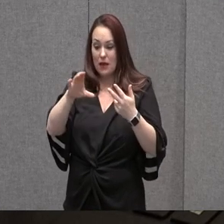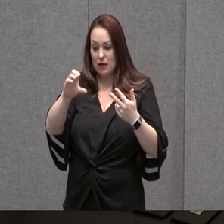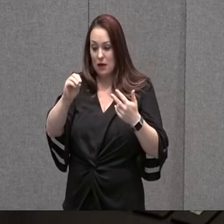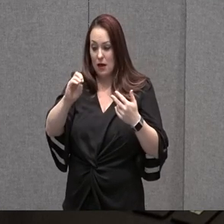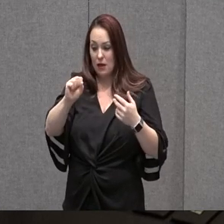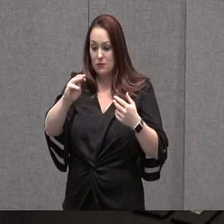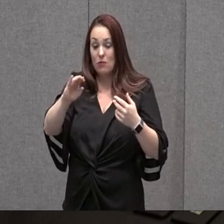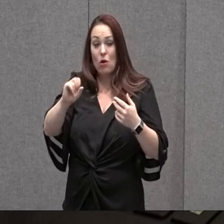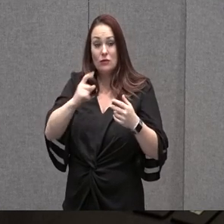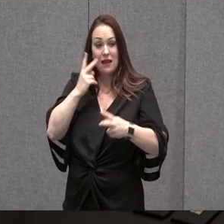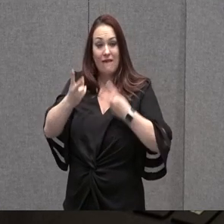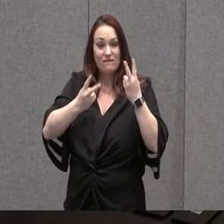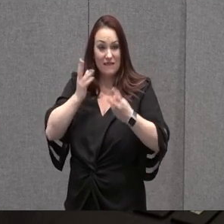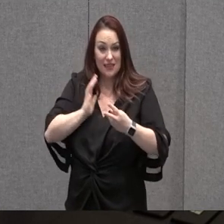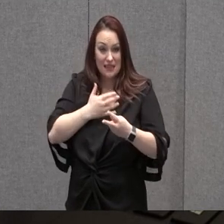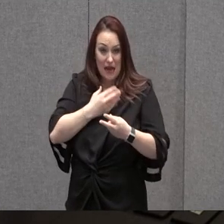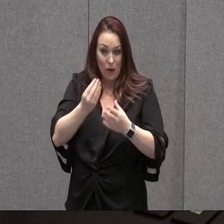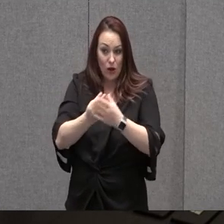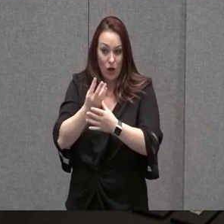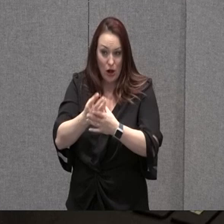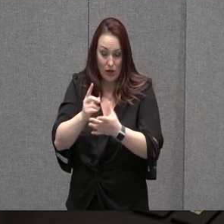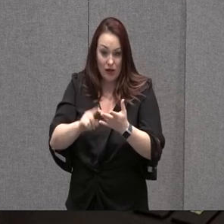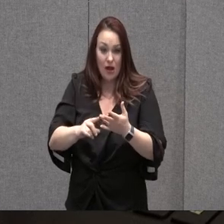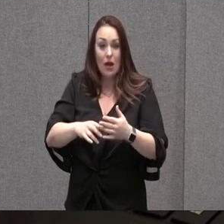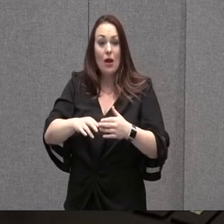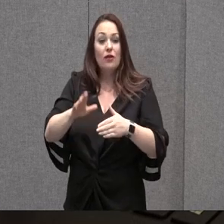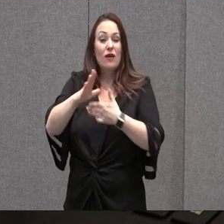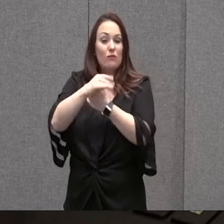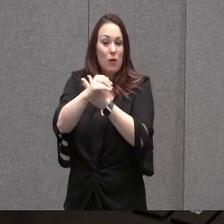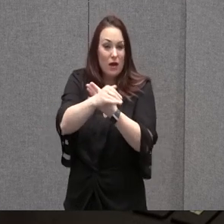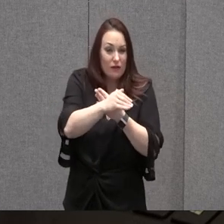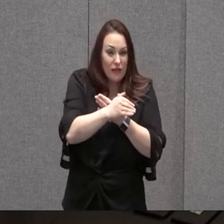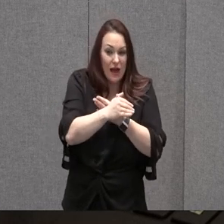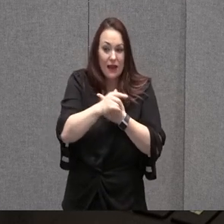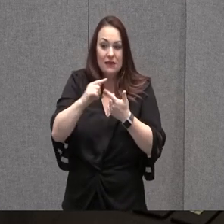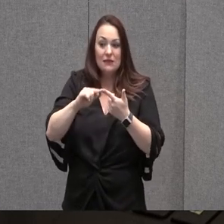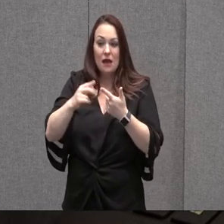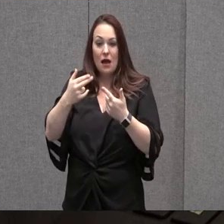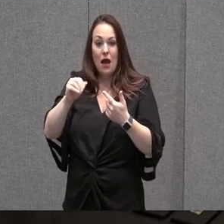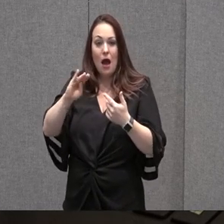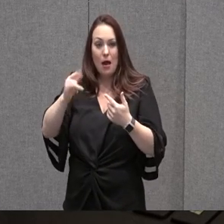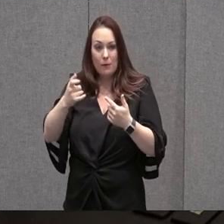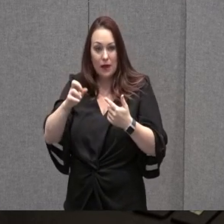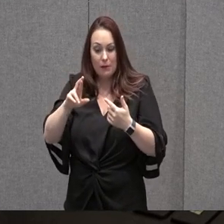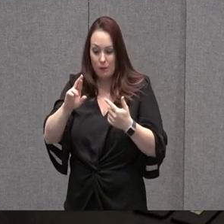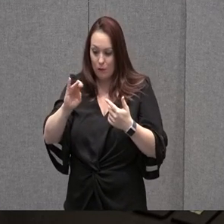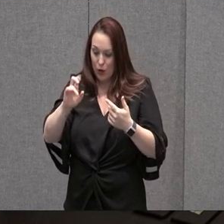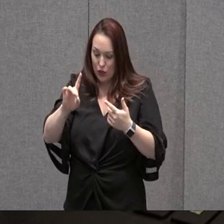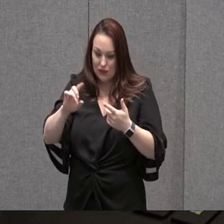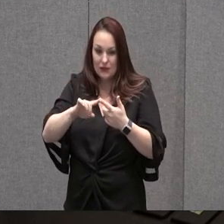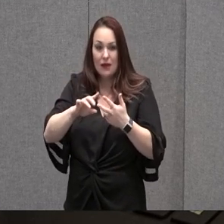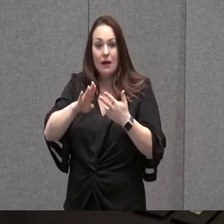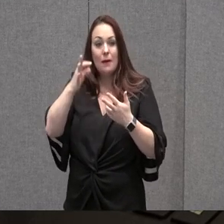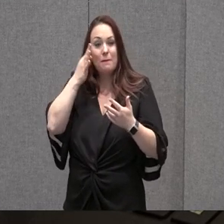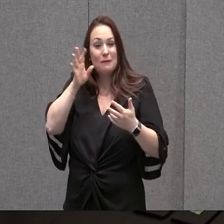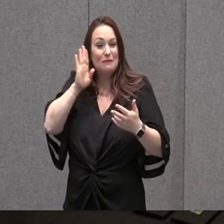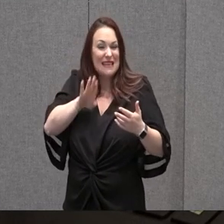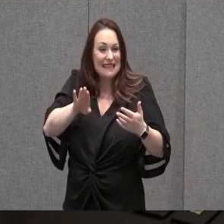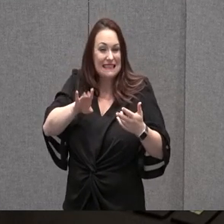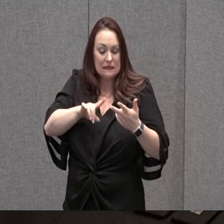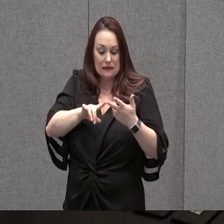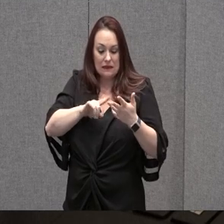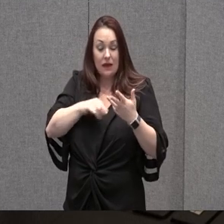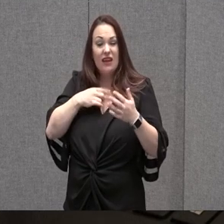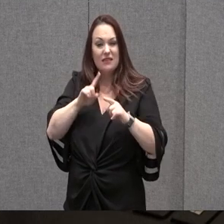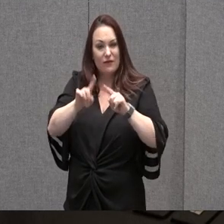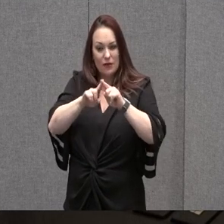our garden. Butterflies, hummingbirds, and bees spread pollen around from flower to flower, encouraging even more things